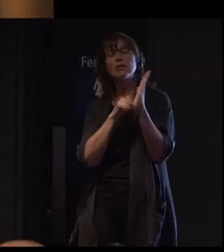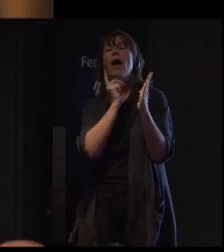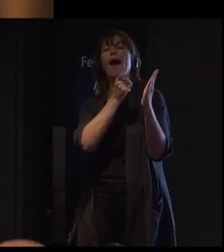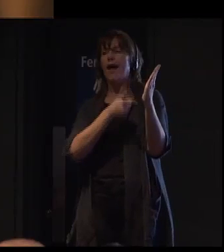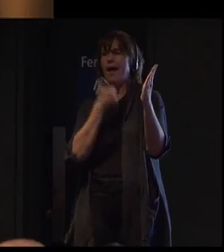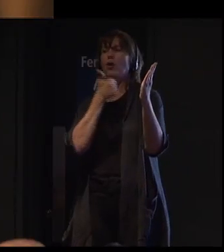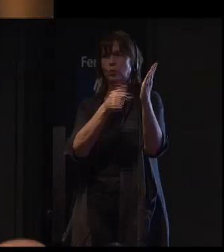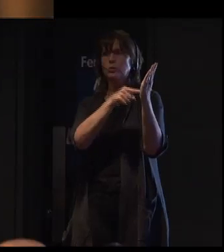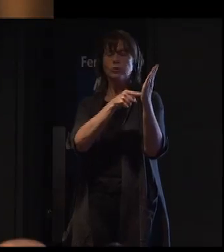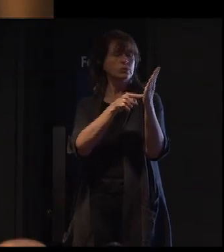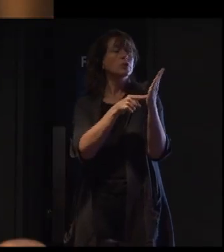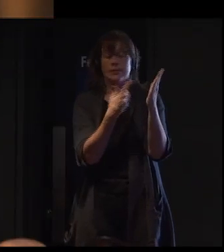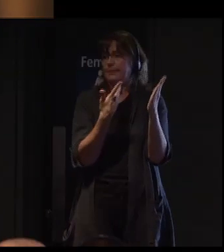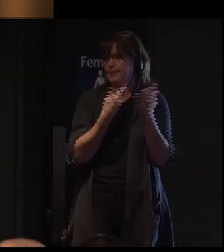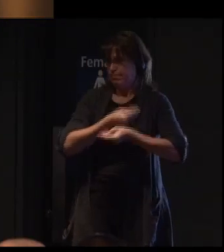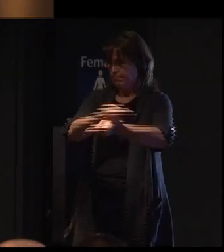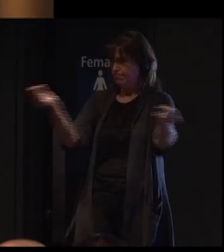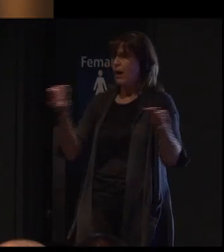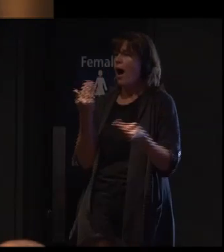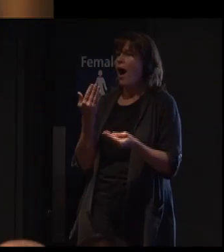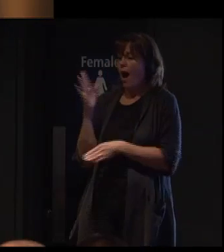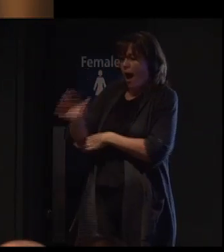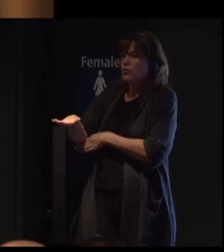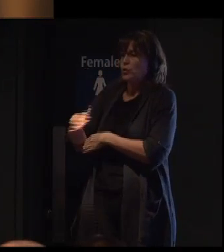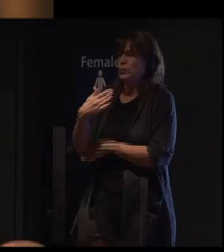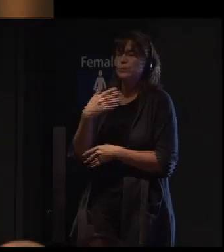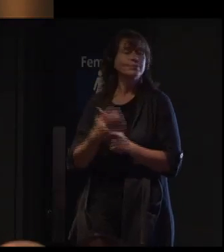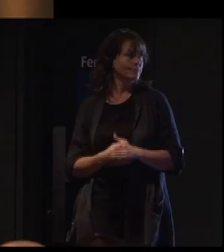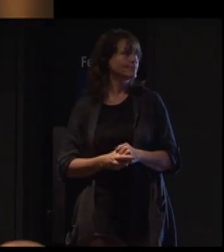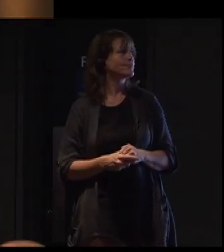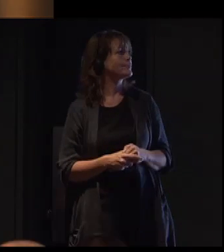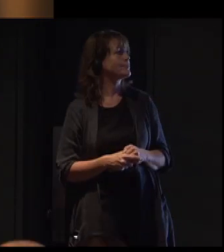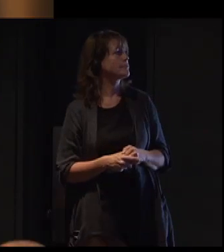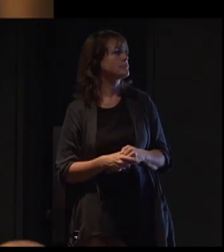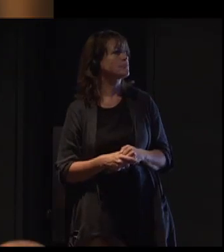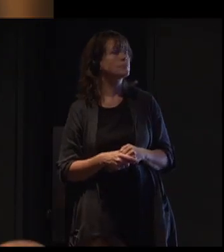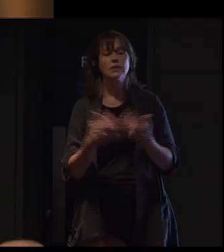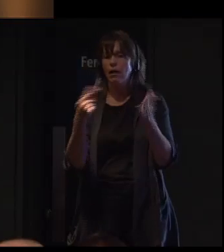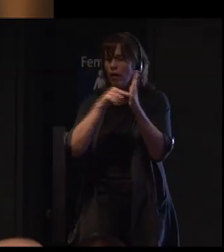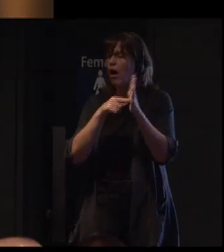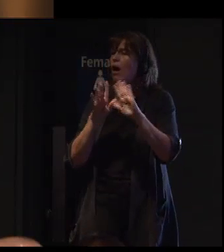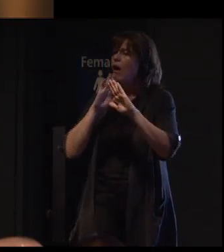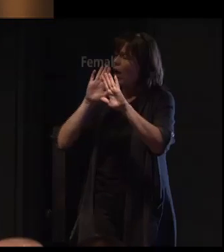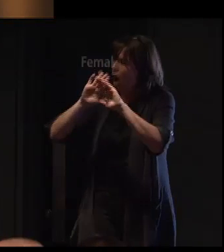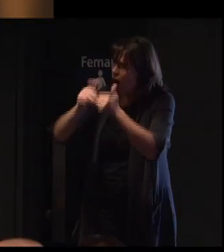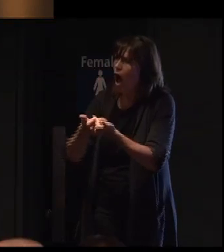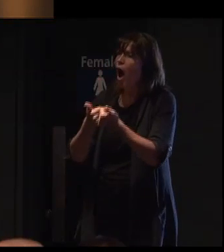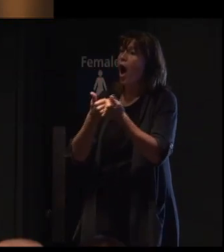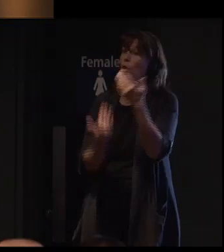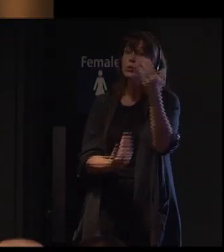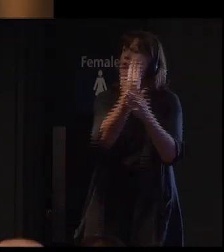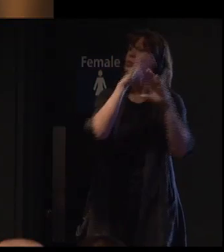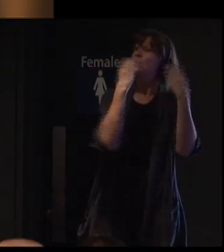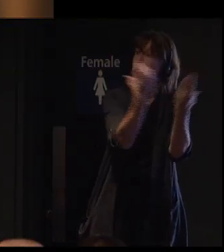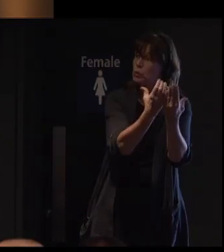guideline to show good practice for creating accessible stadia. It provides recommendations not only for new stadia, but